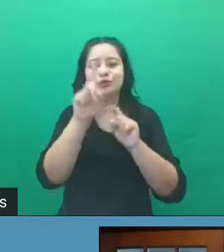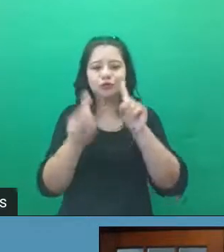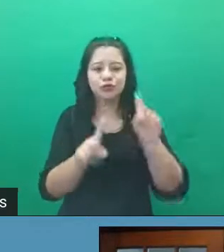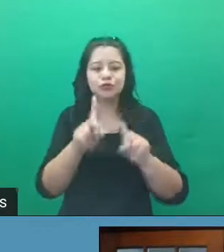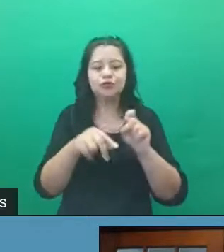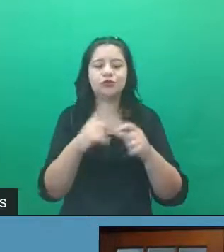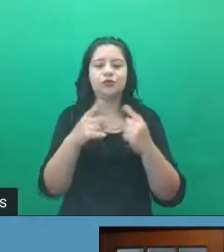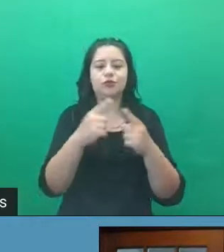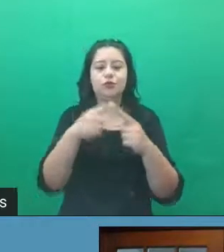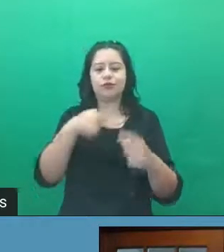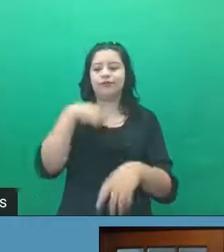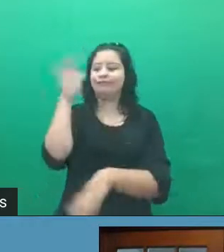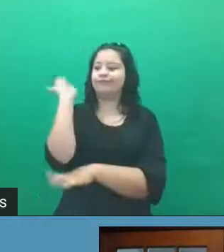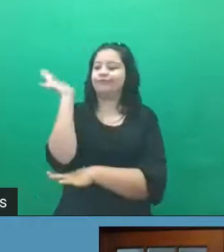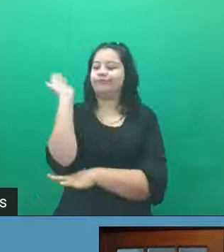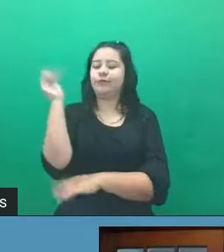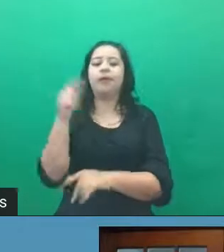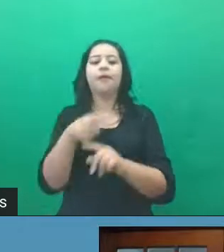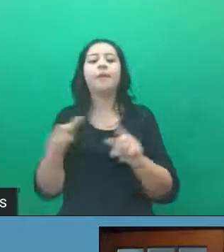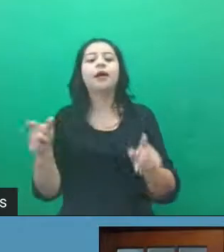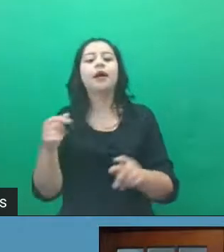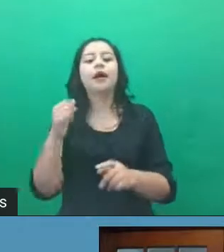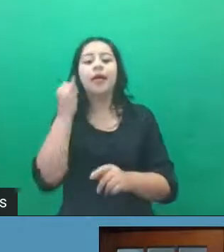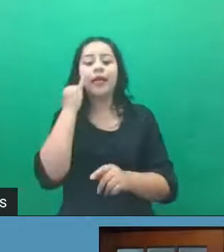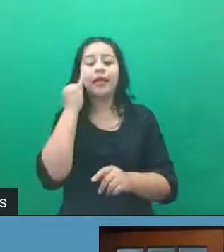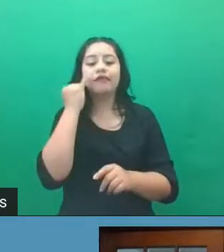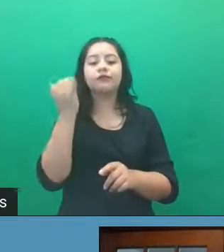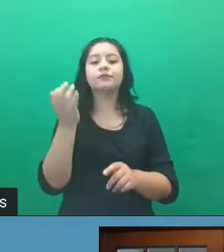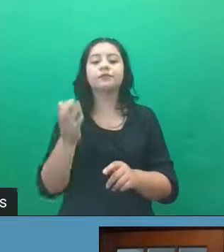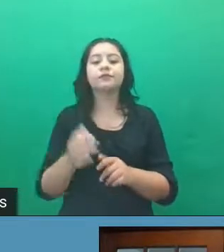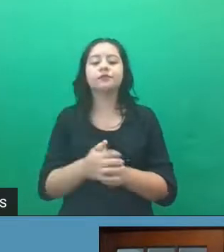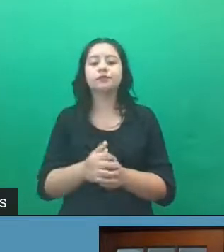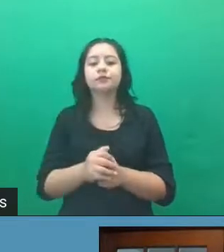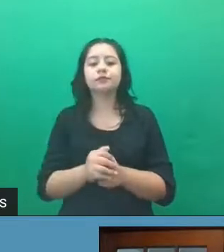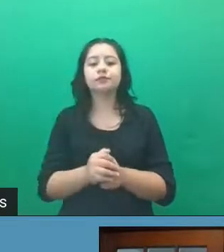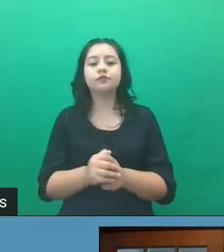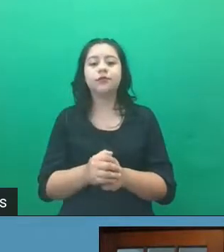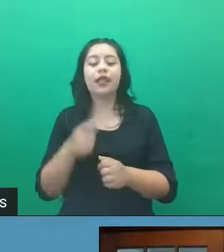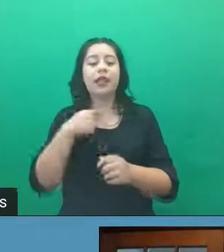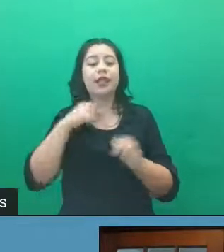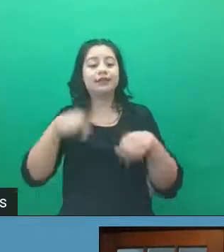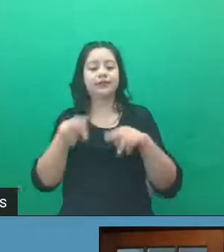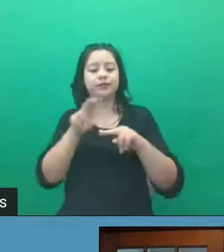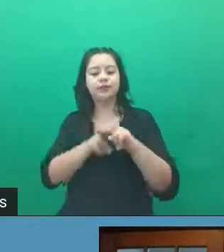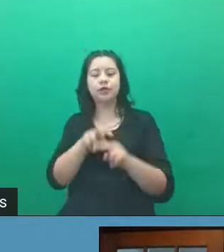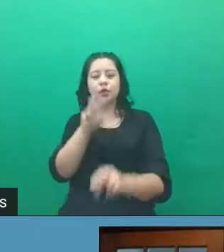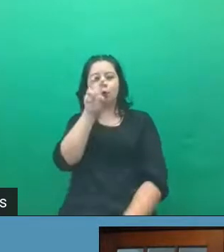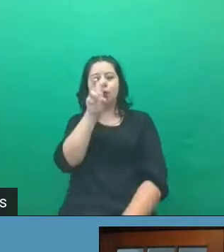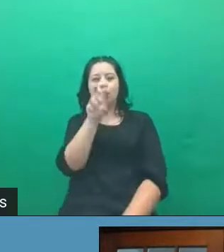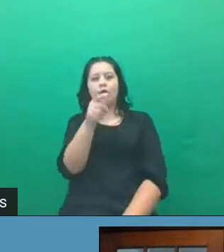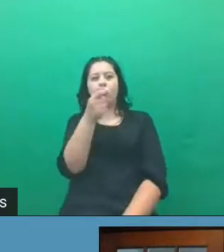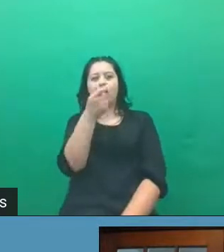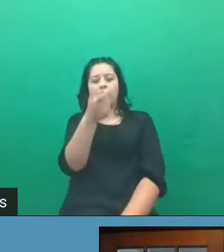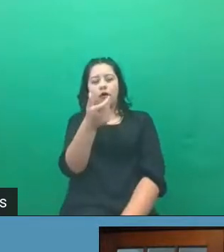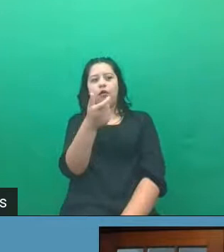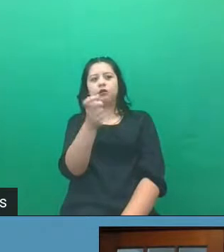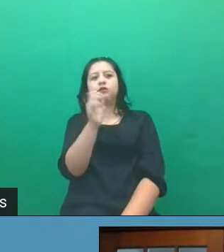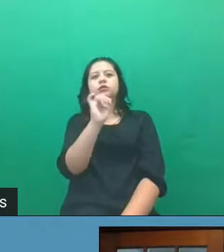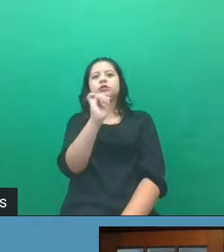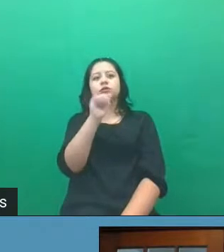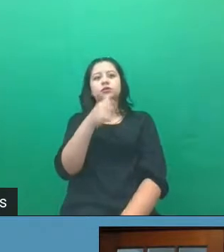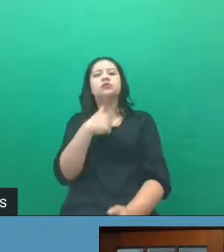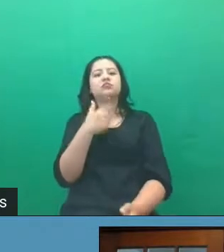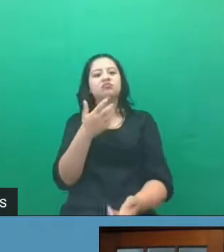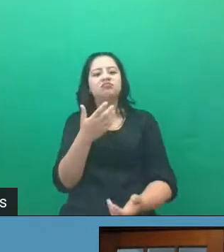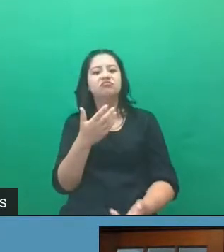presentation. But if that is a transferring information and I can be in with the people that are watching and engaging, then